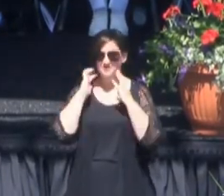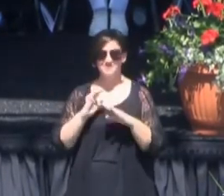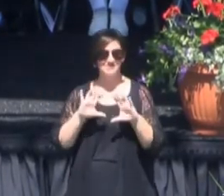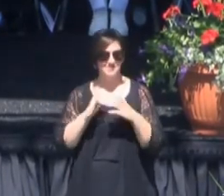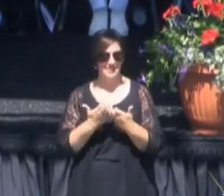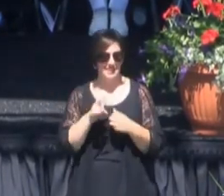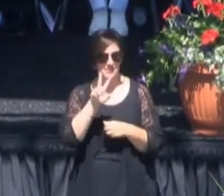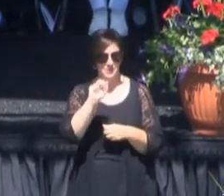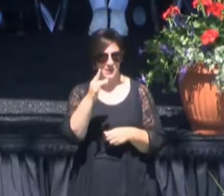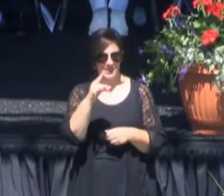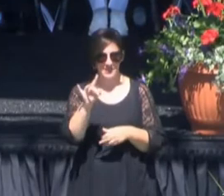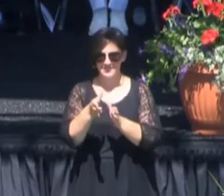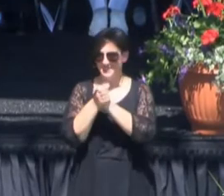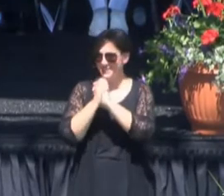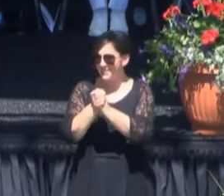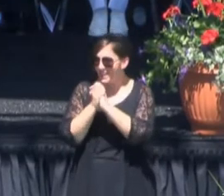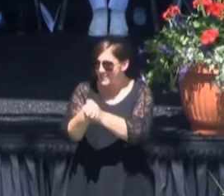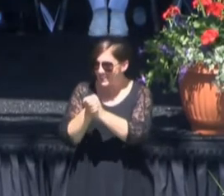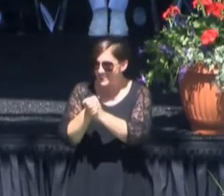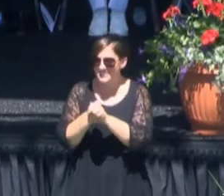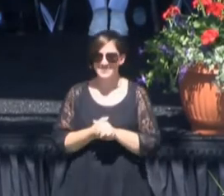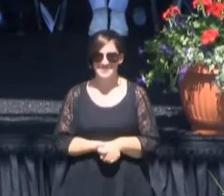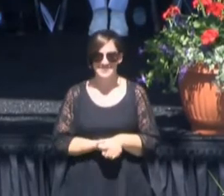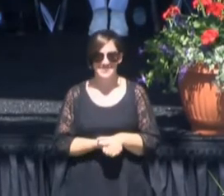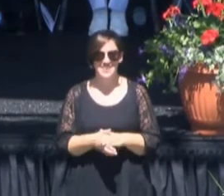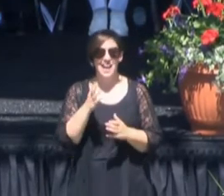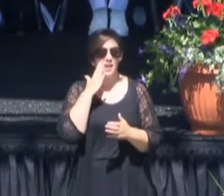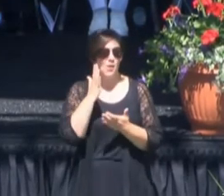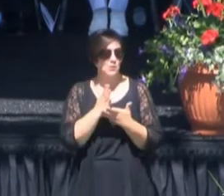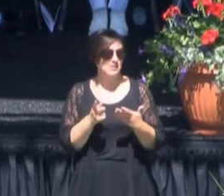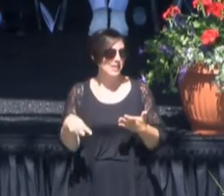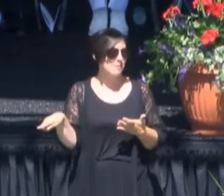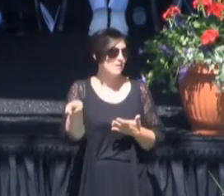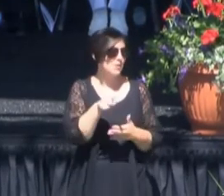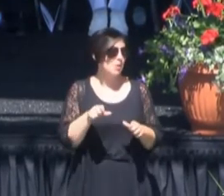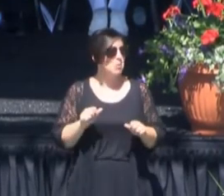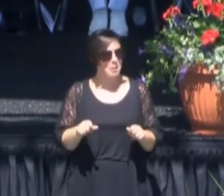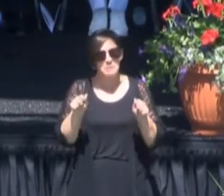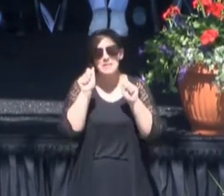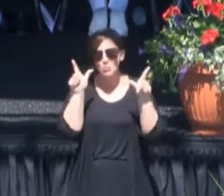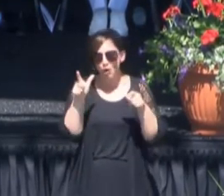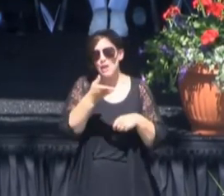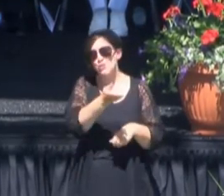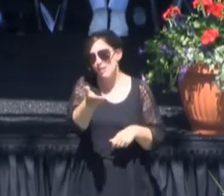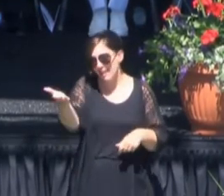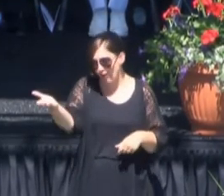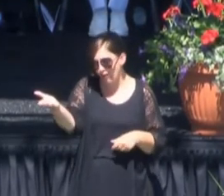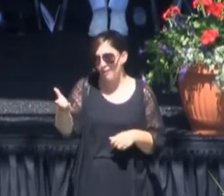Class of 2018, congratulations. I know some of you are probably pretty surprised that you're out there.